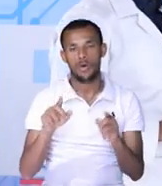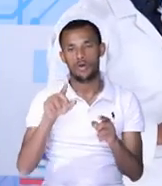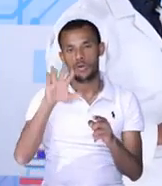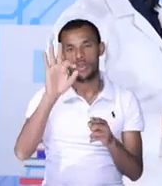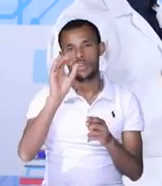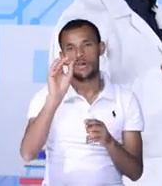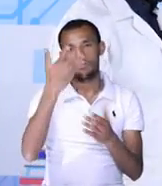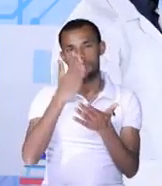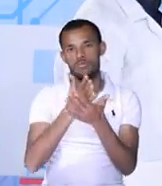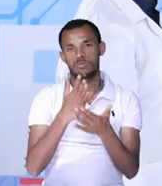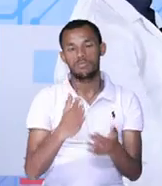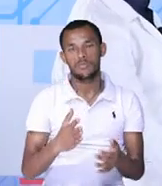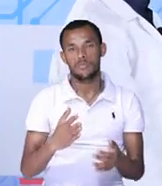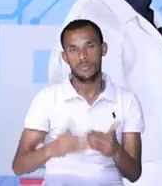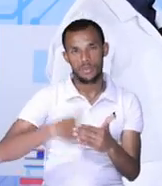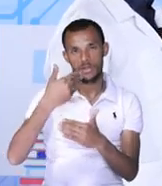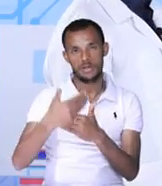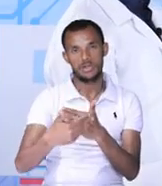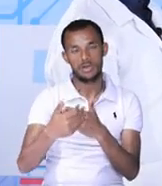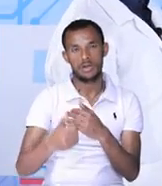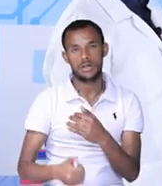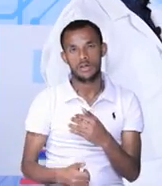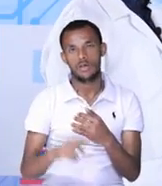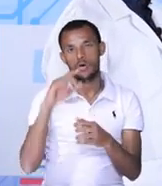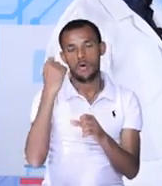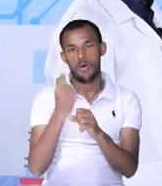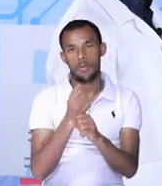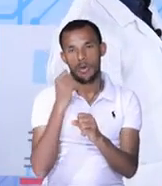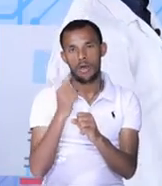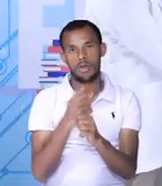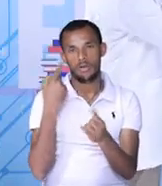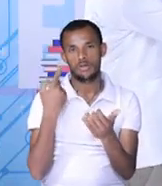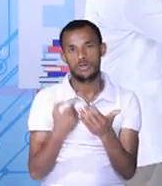there. Then you apply this.